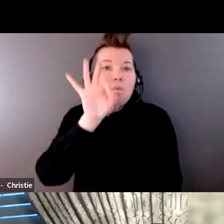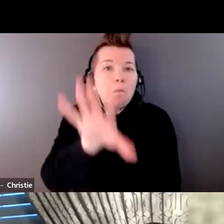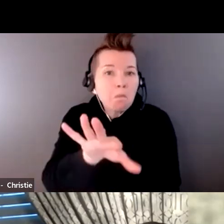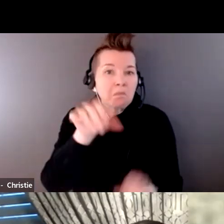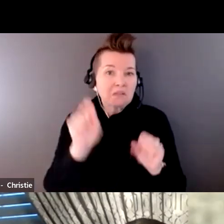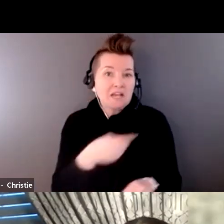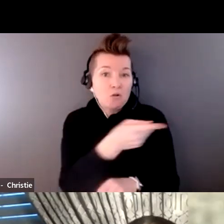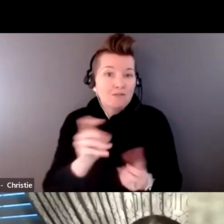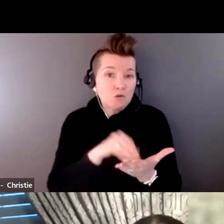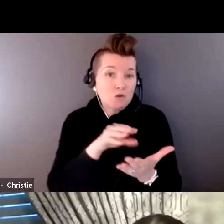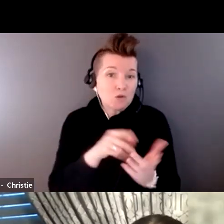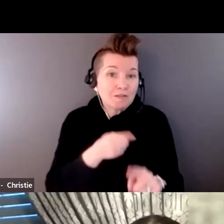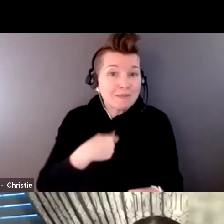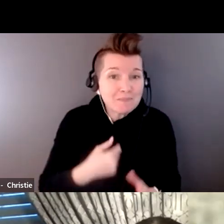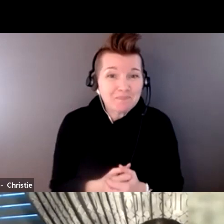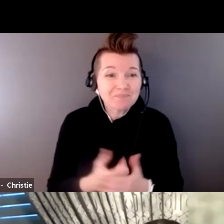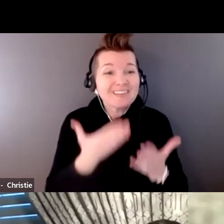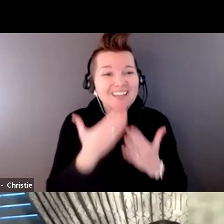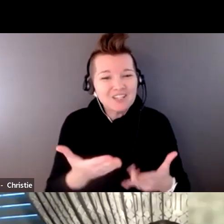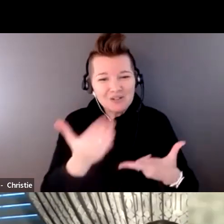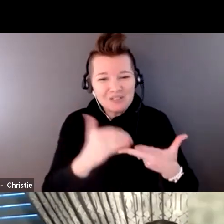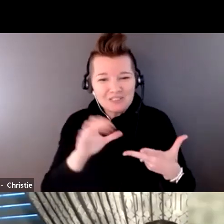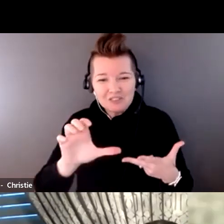Amazing. Thanks for joining us. Carolyn?